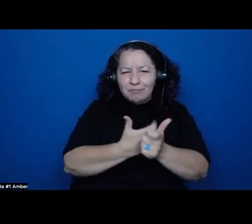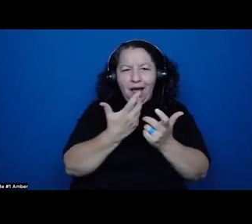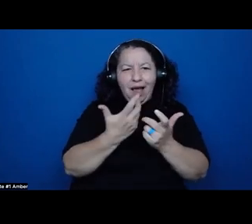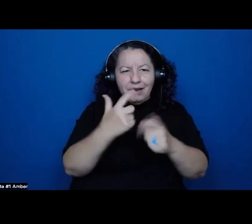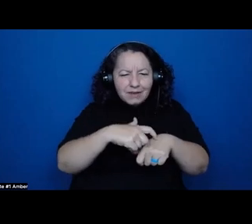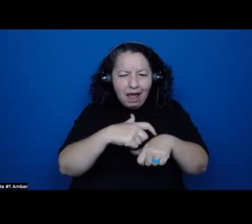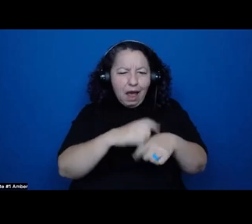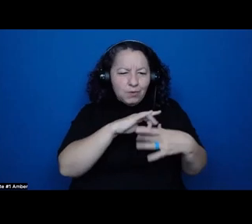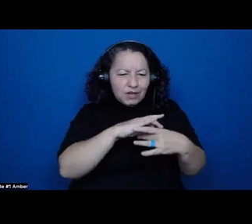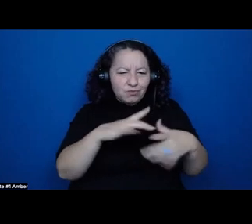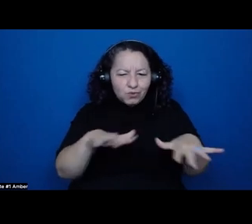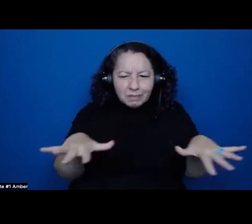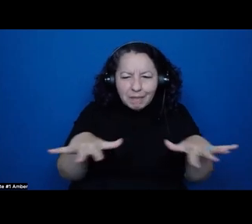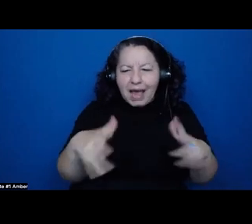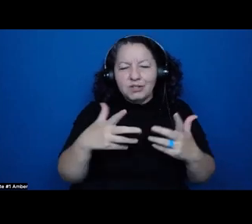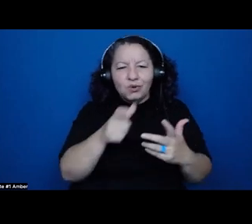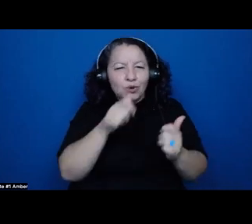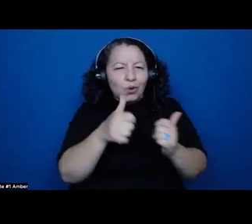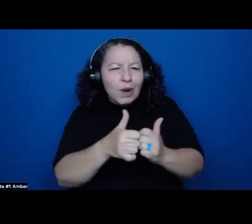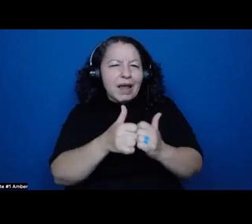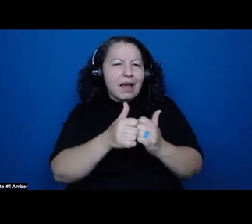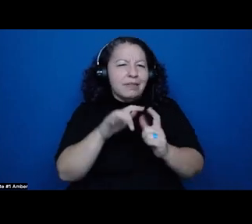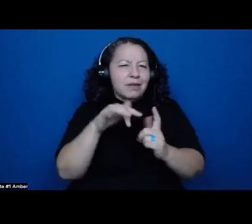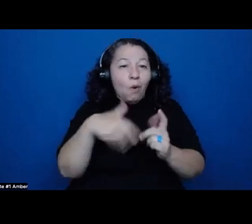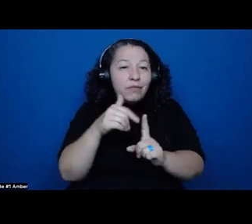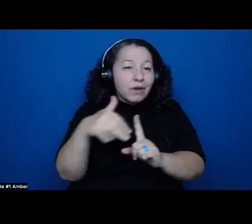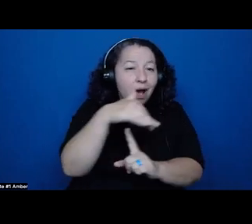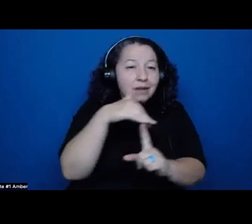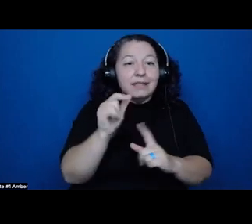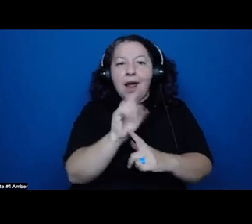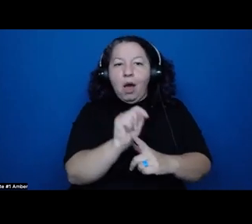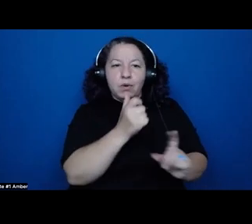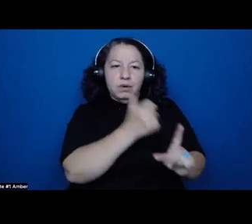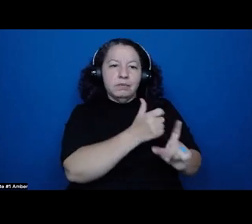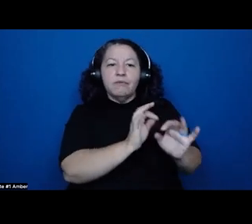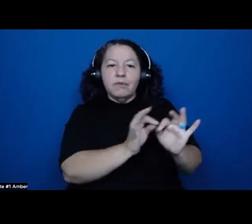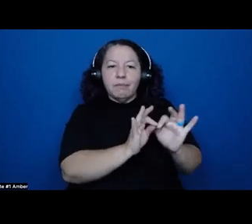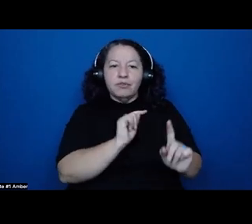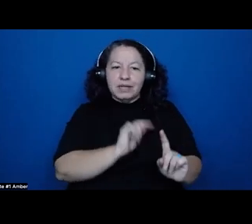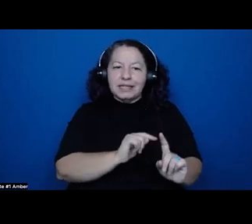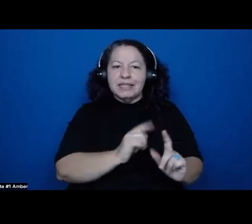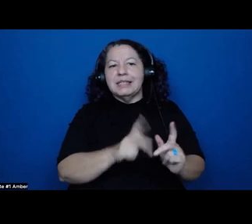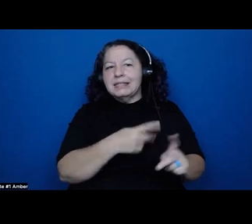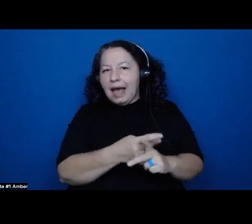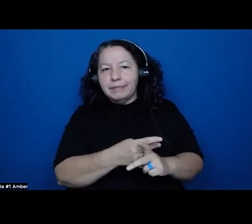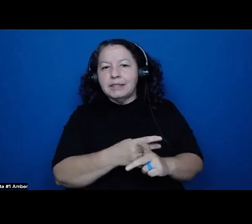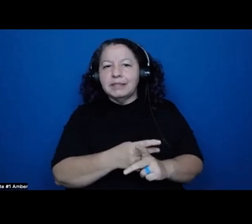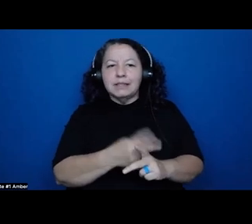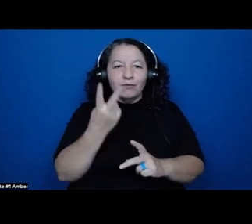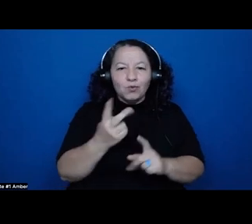and context and all those kinds of things that Albert is talking about in these kind of two